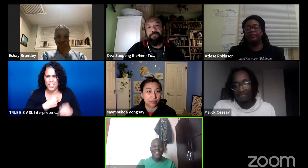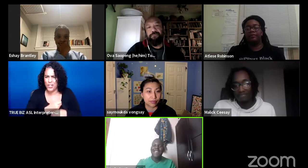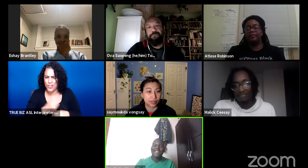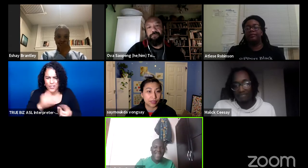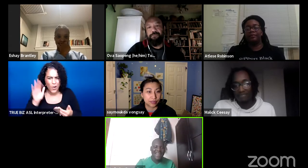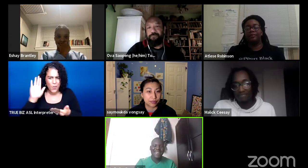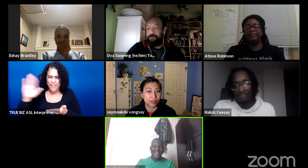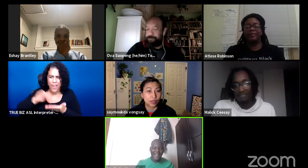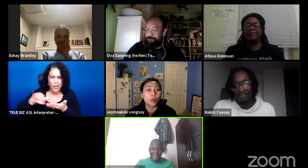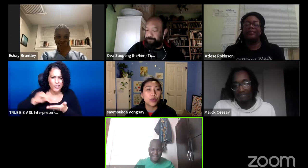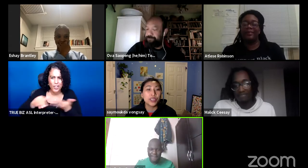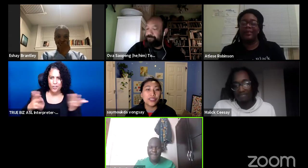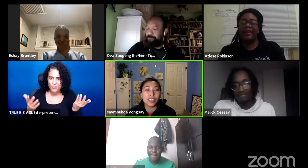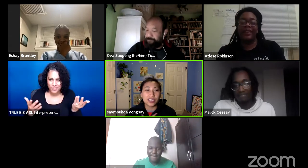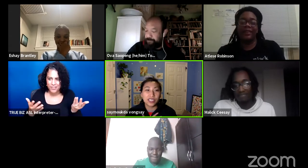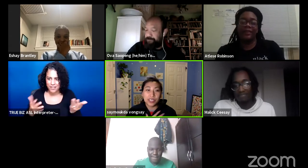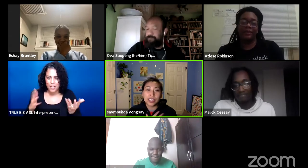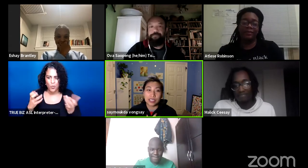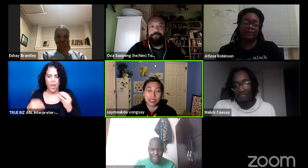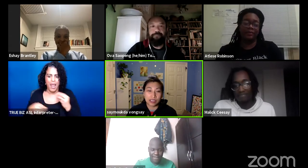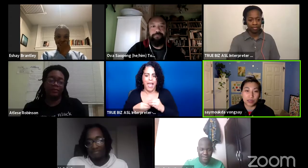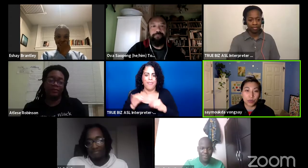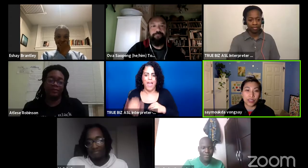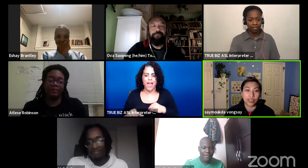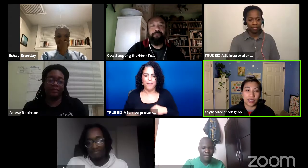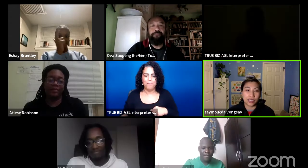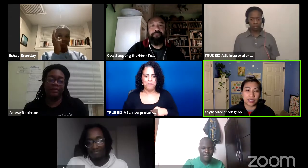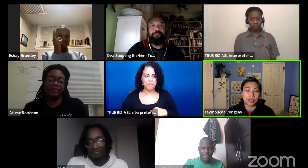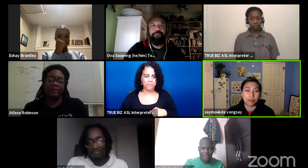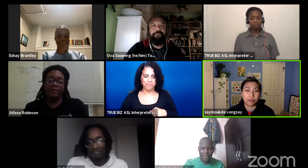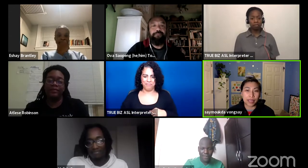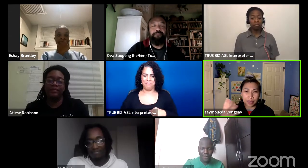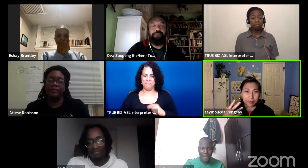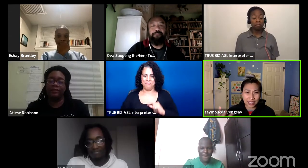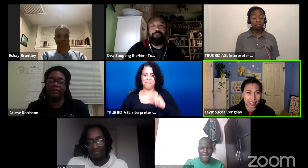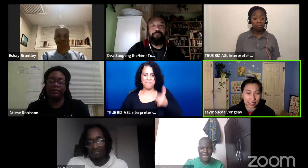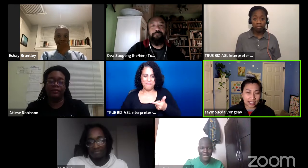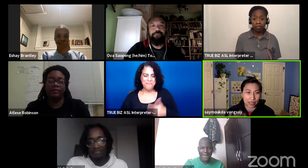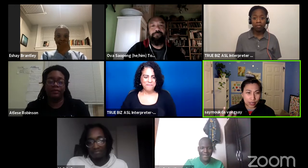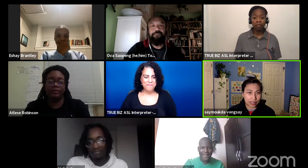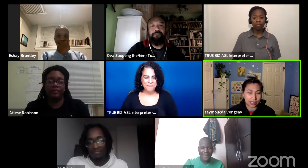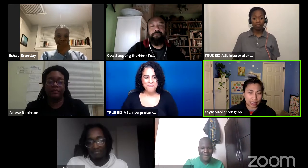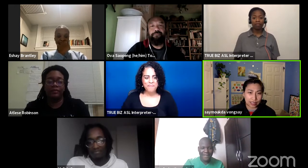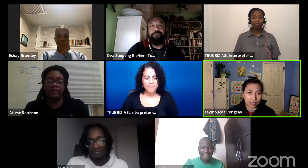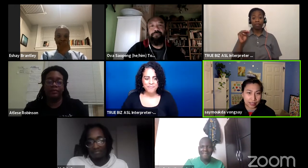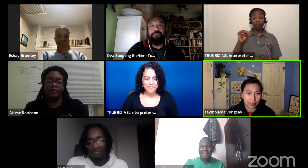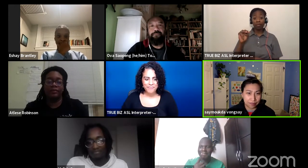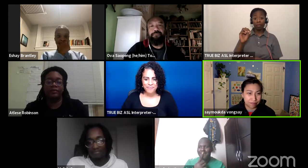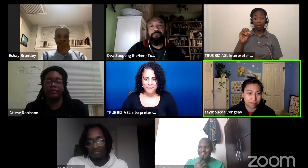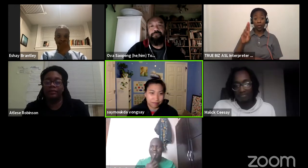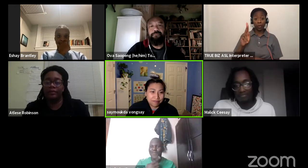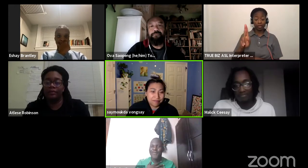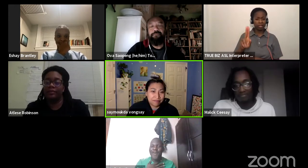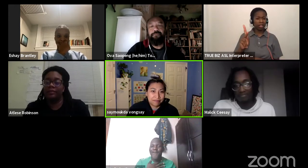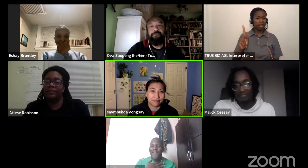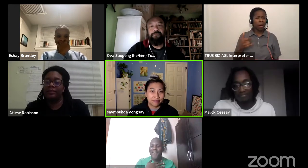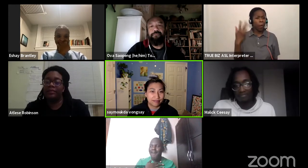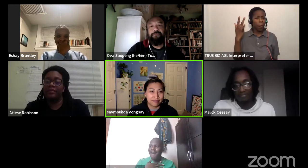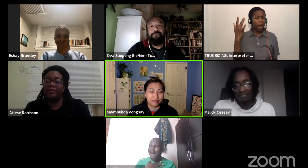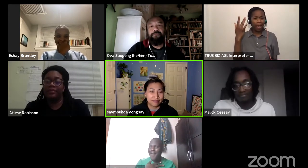Yeah. That's what I wanted to add. Well, what do you think is their reason? What do you think is making them hesitant? Like, what is the...